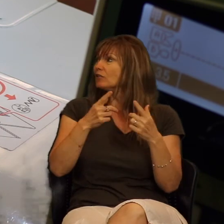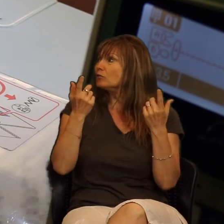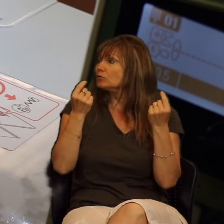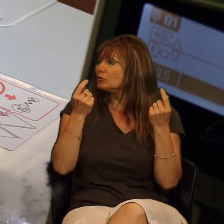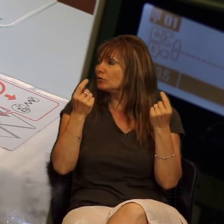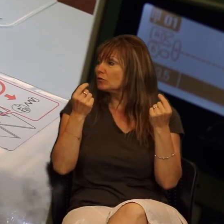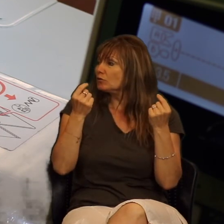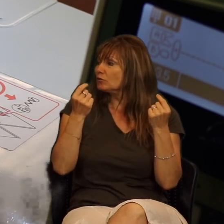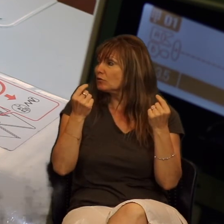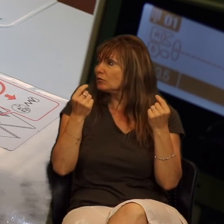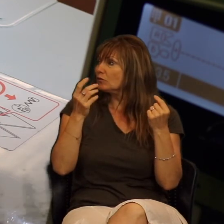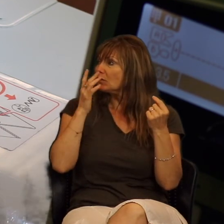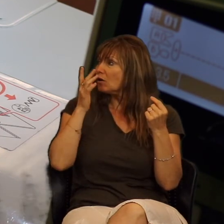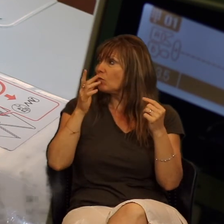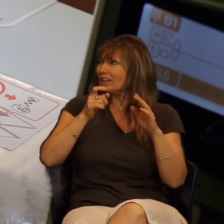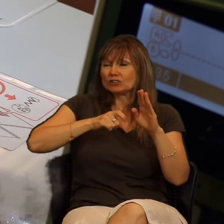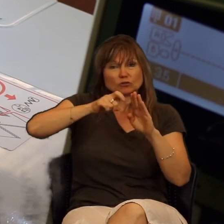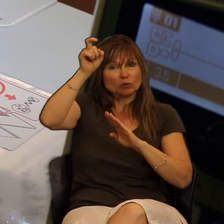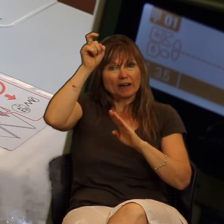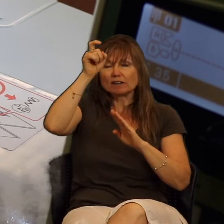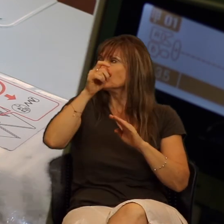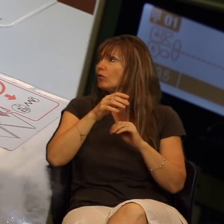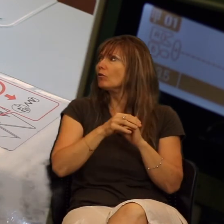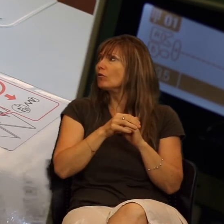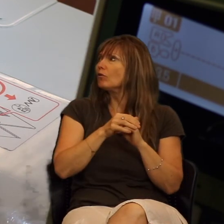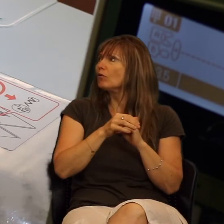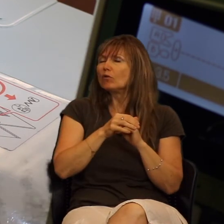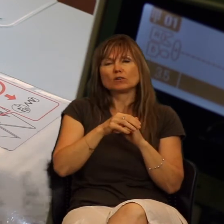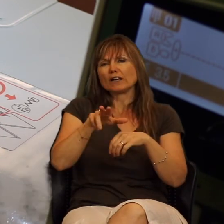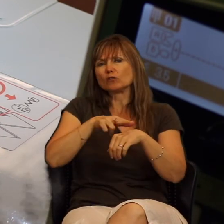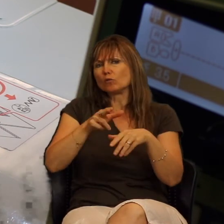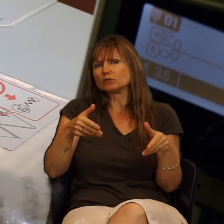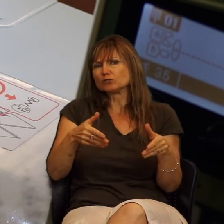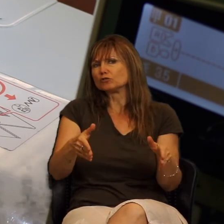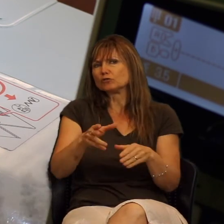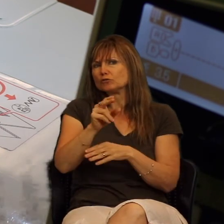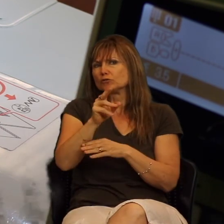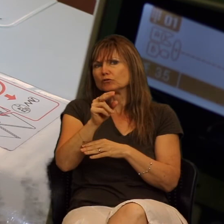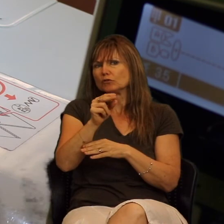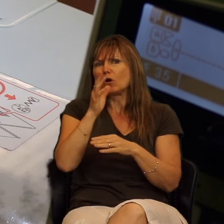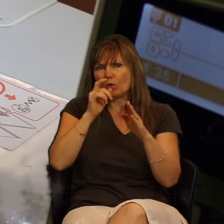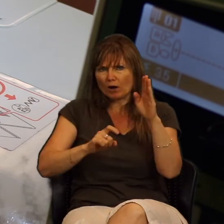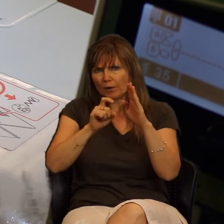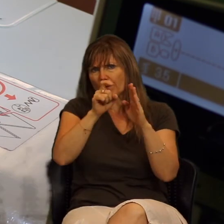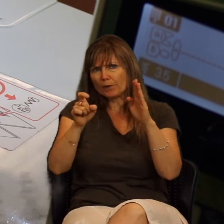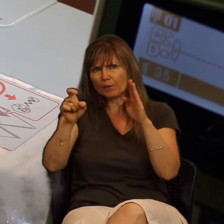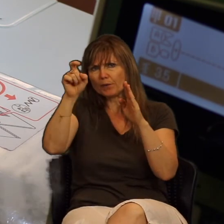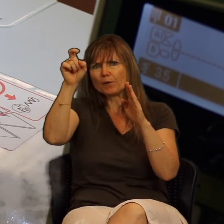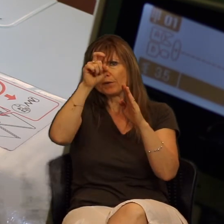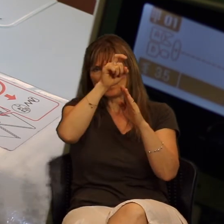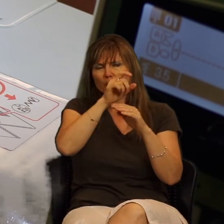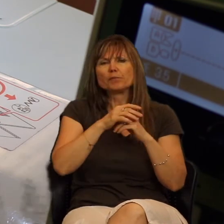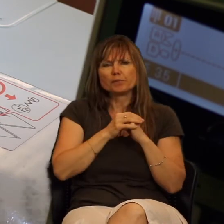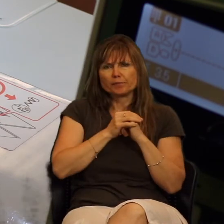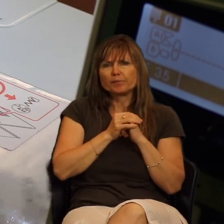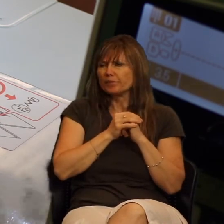here rather than straight up the side like we would on a regular skirt.